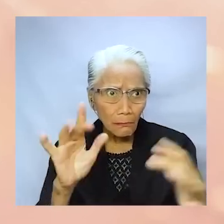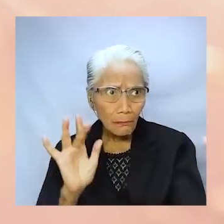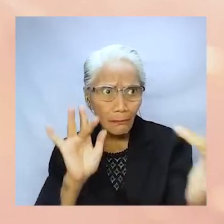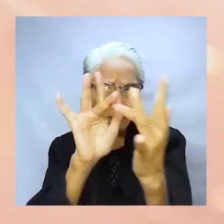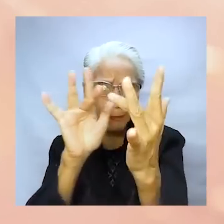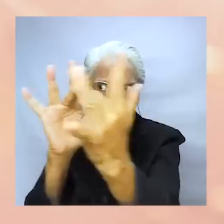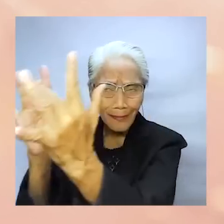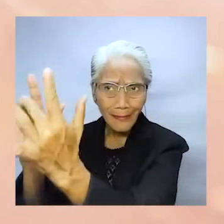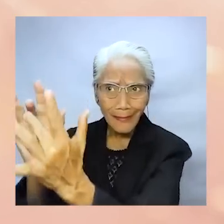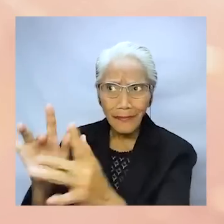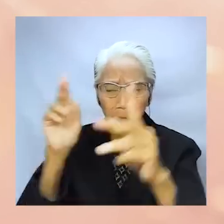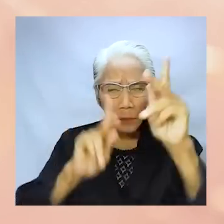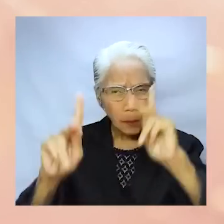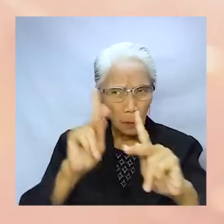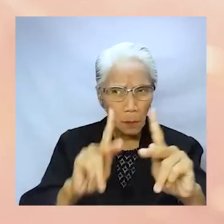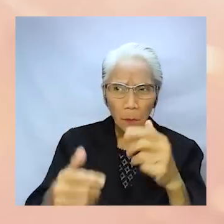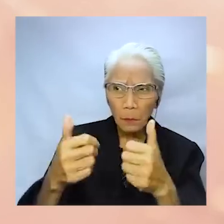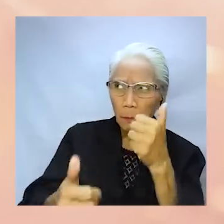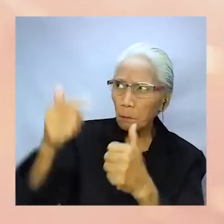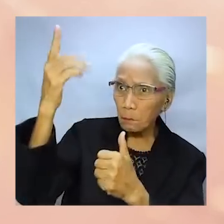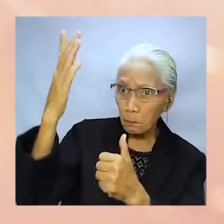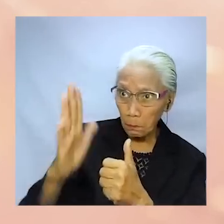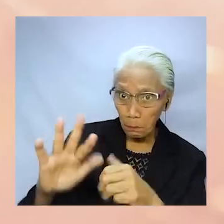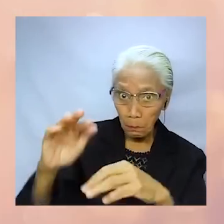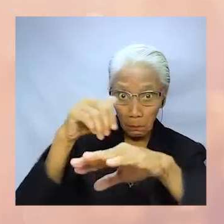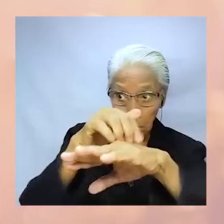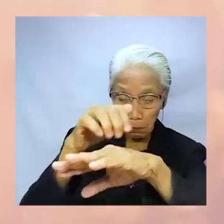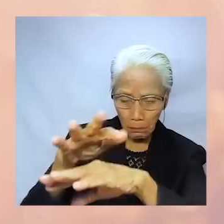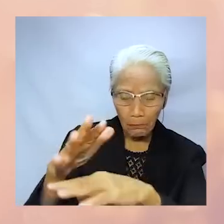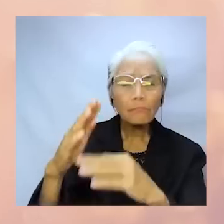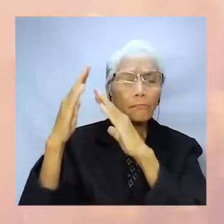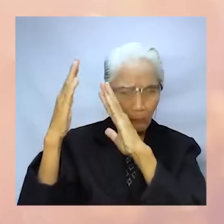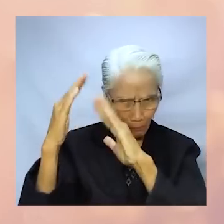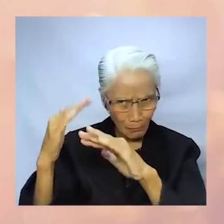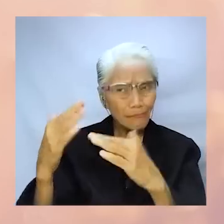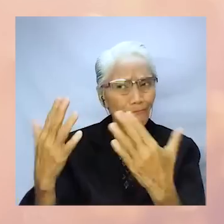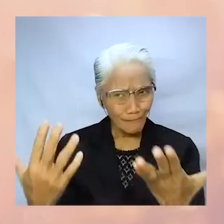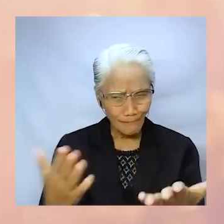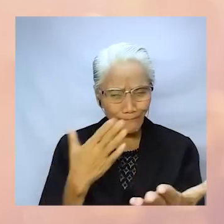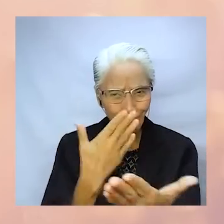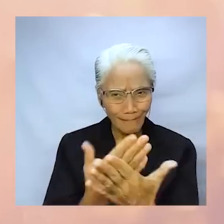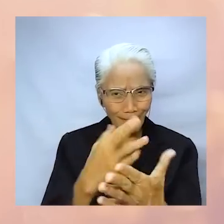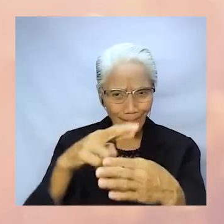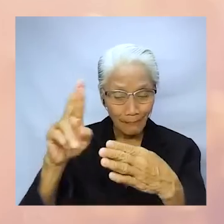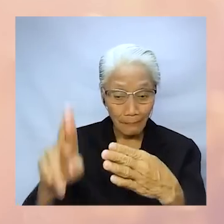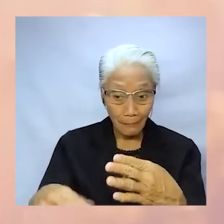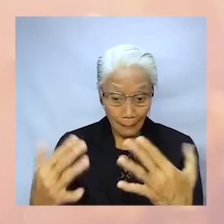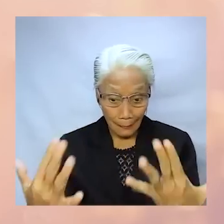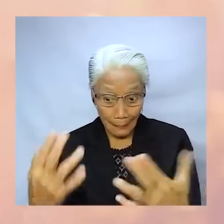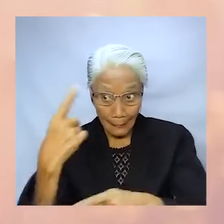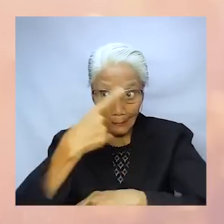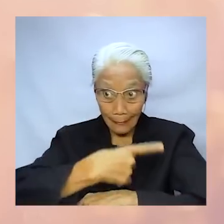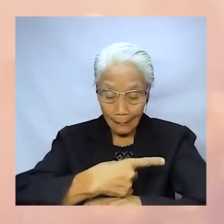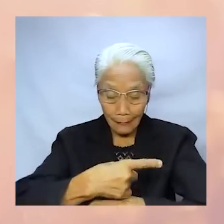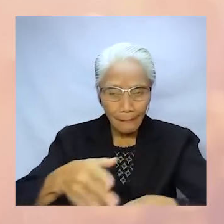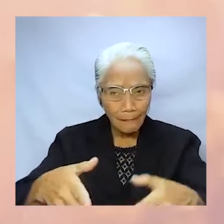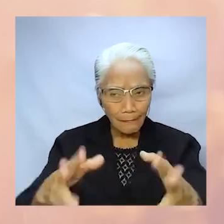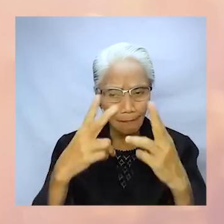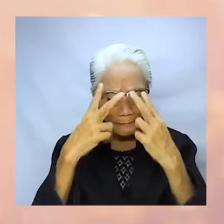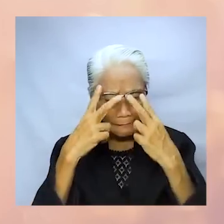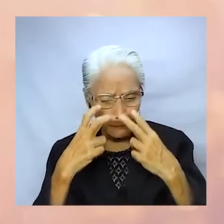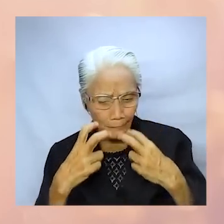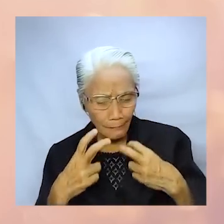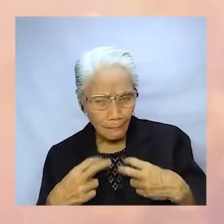you? We hope it has been fruitful. Today, let us reflect on our response to the people that